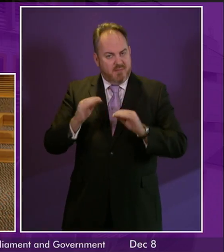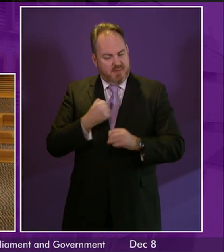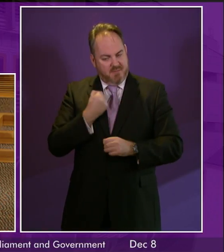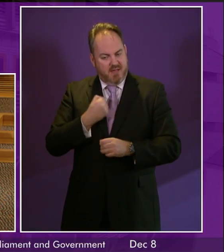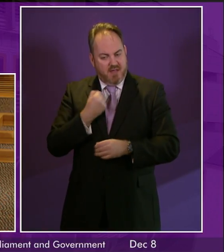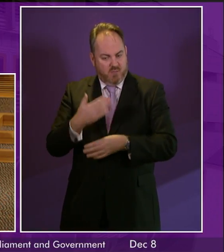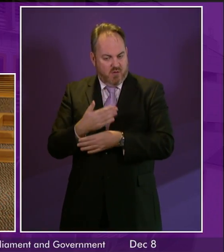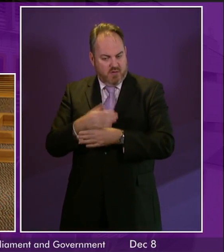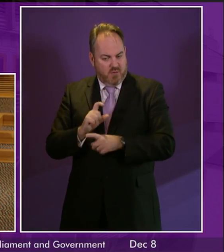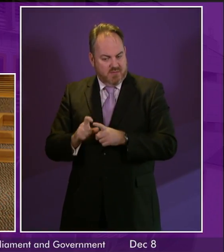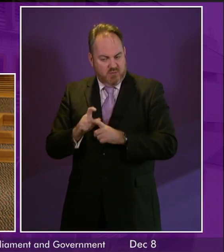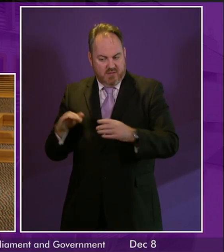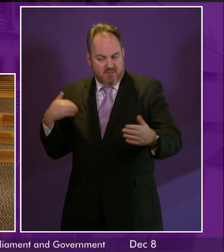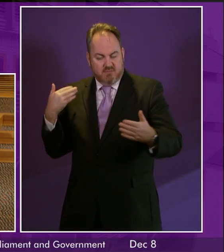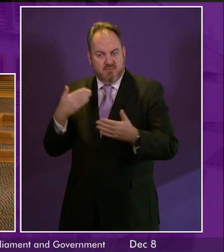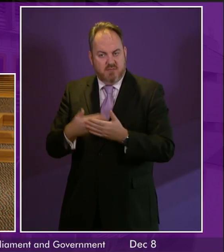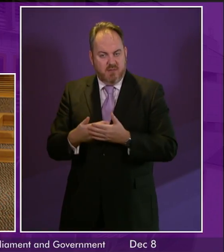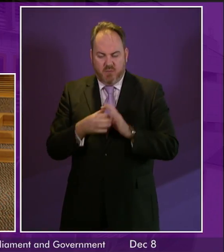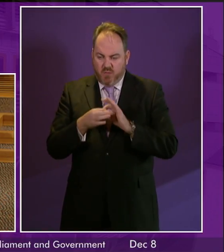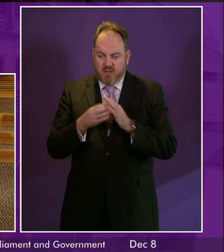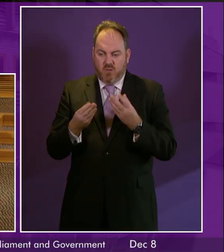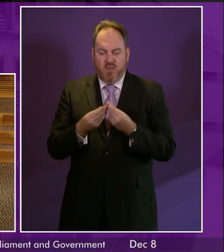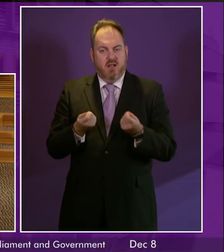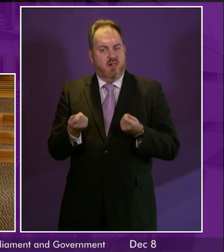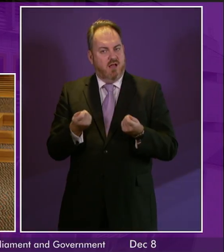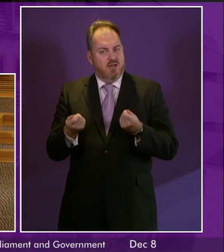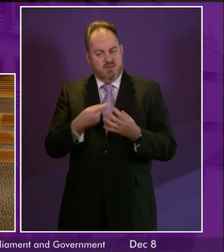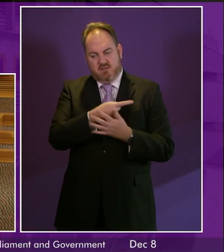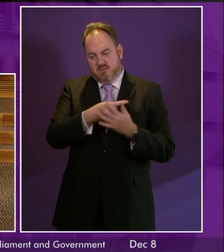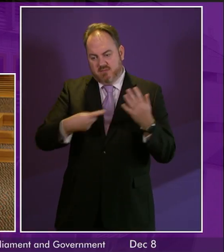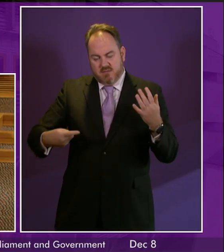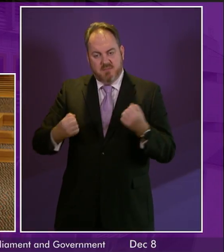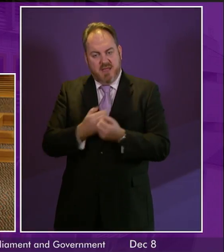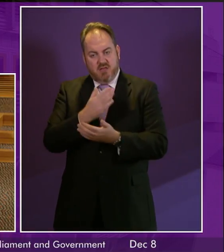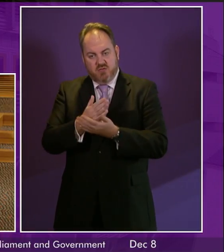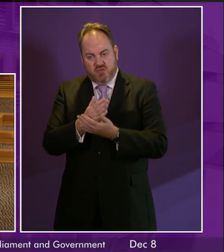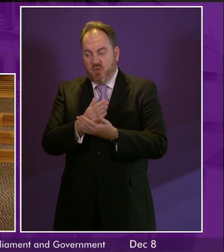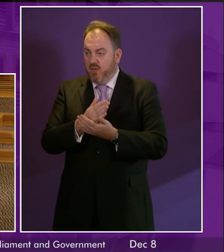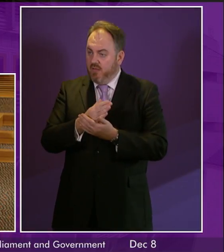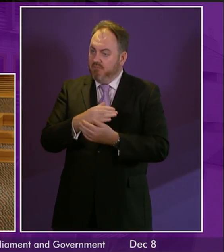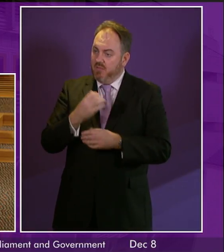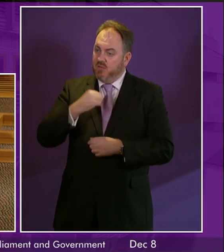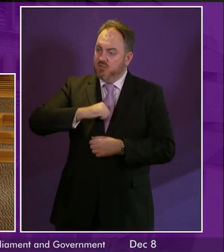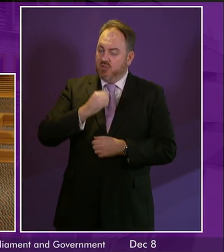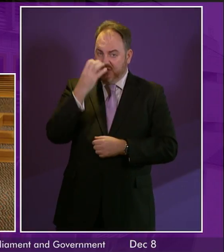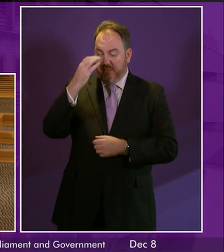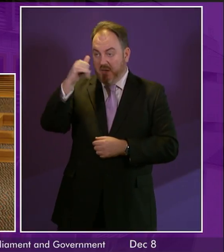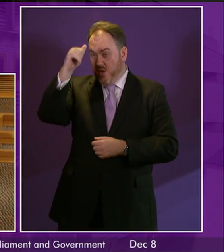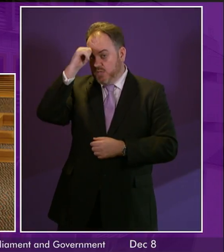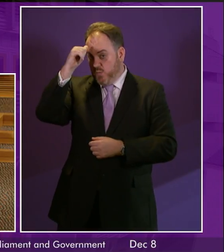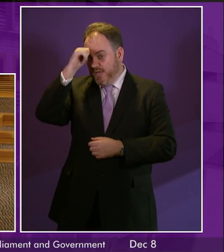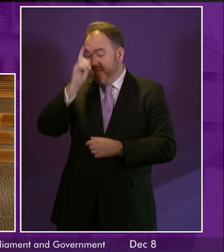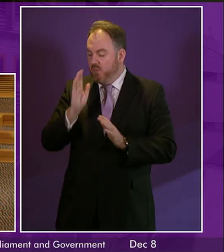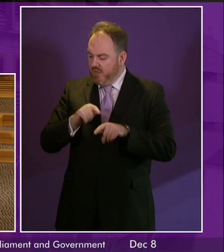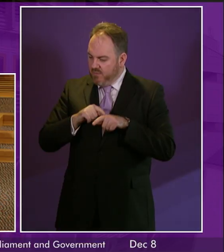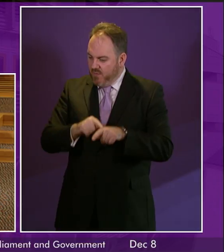our officials are working with Parliament's clerks to develop guidance material to raise awareness across the Scottish Government of the need to comply with the